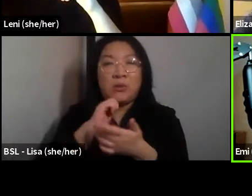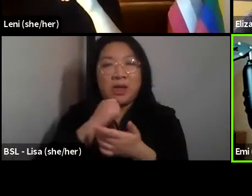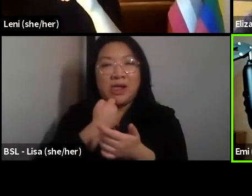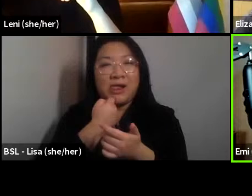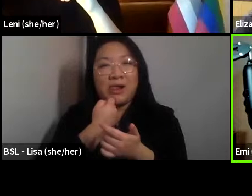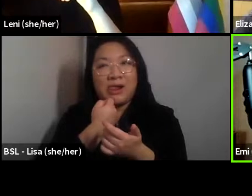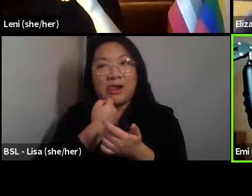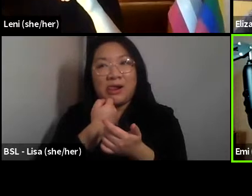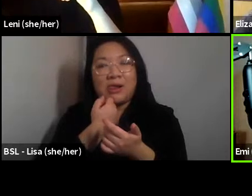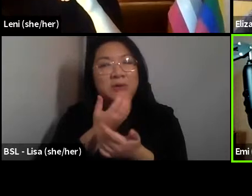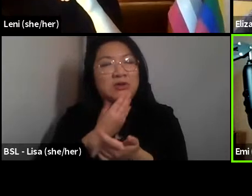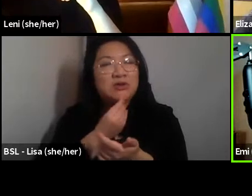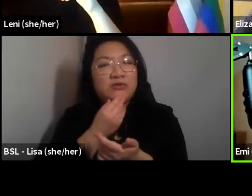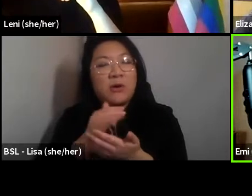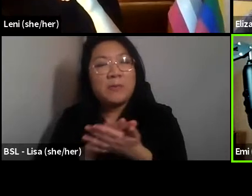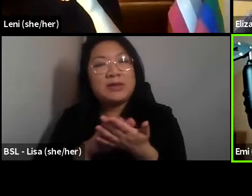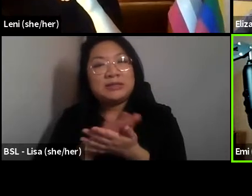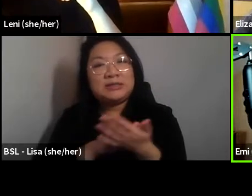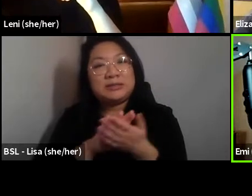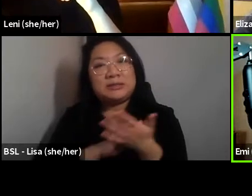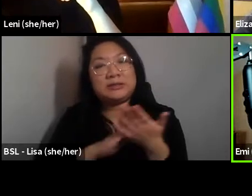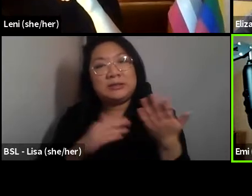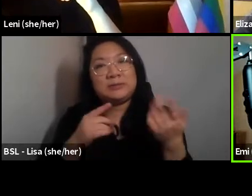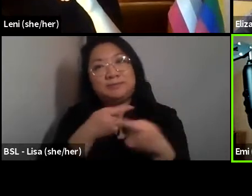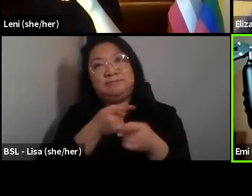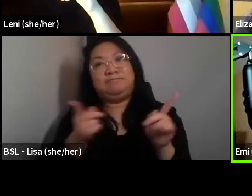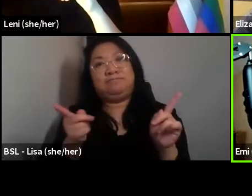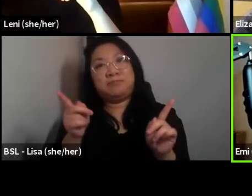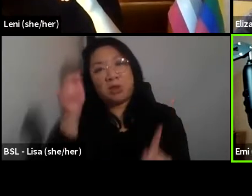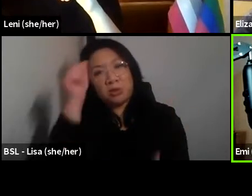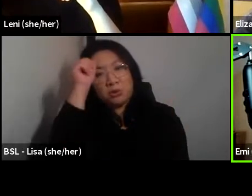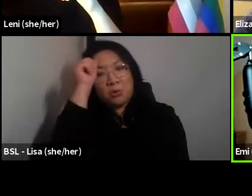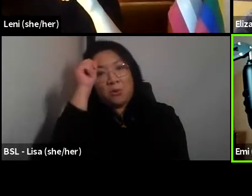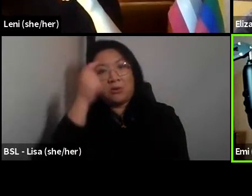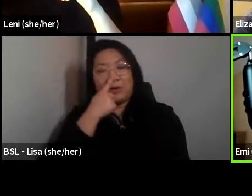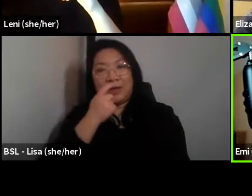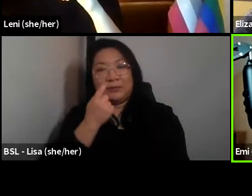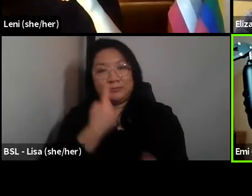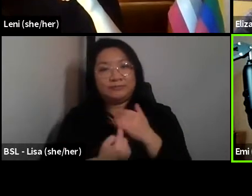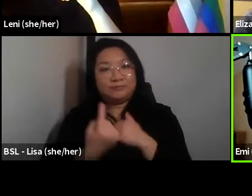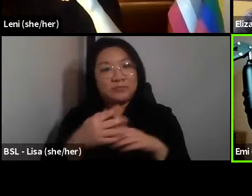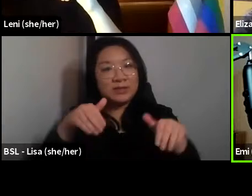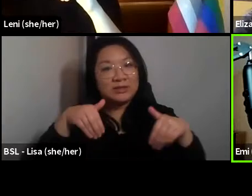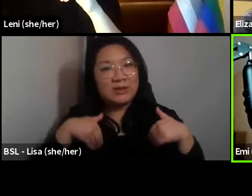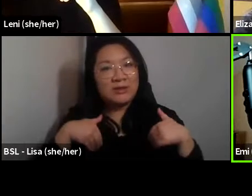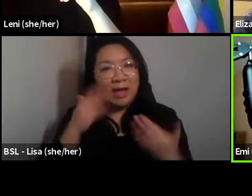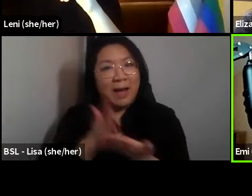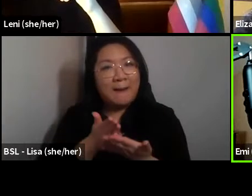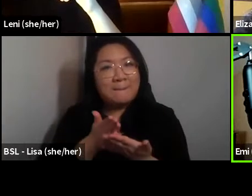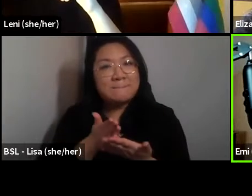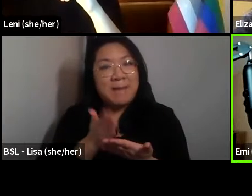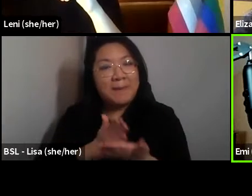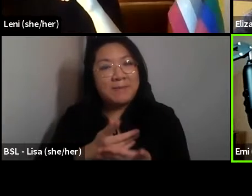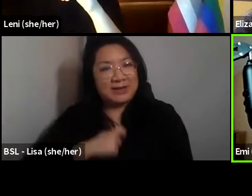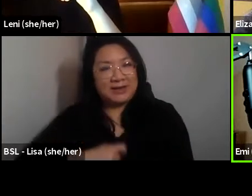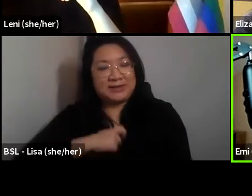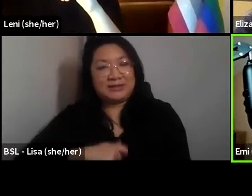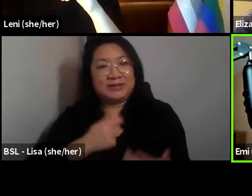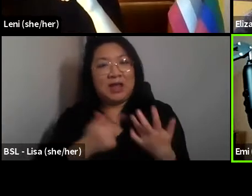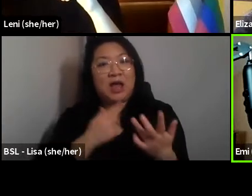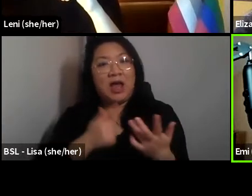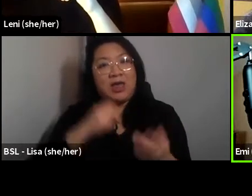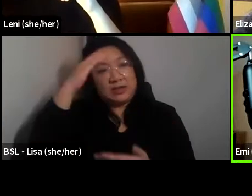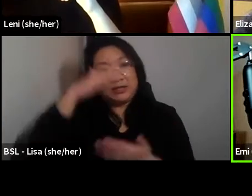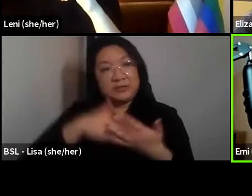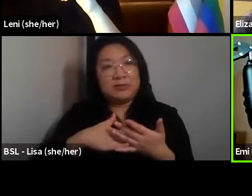every area to let people know that it's an option, you know, it's a real thing that other people experience,